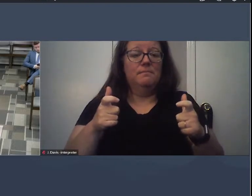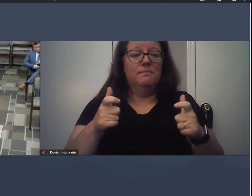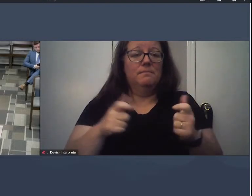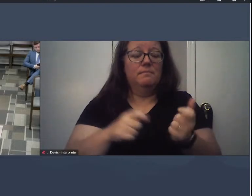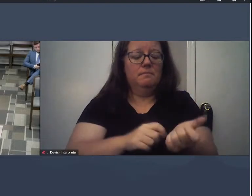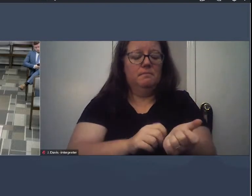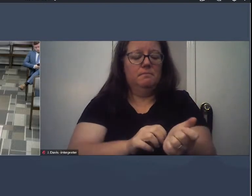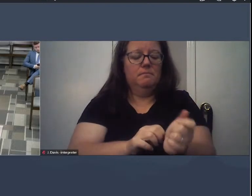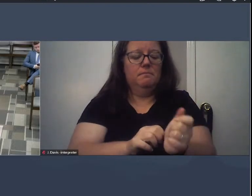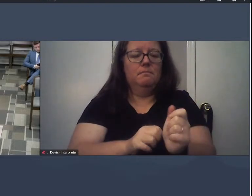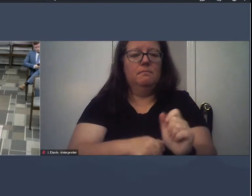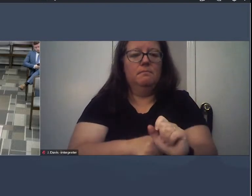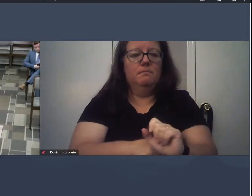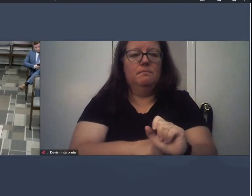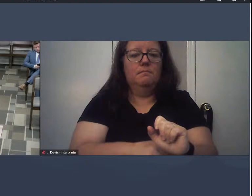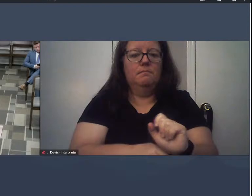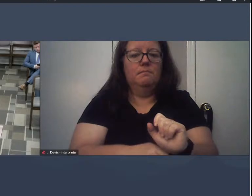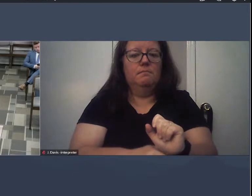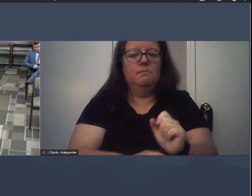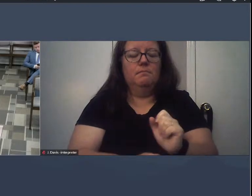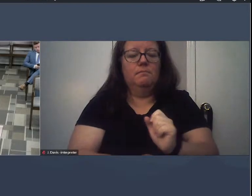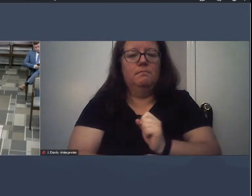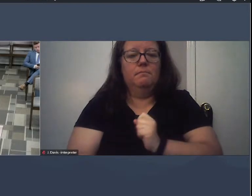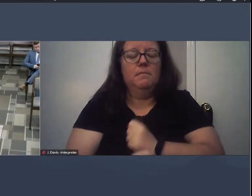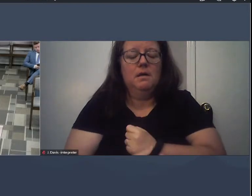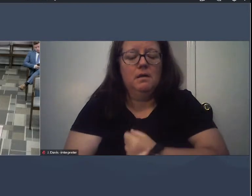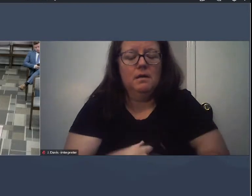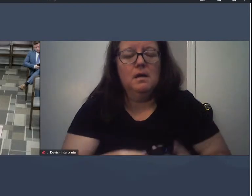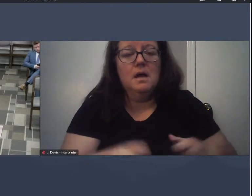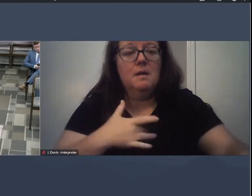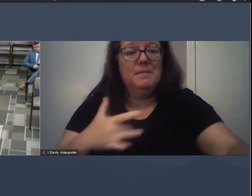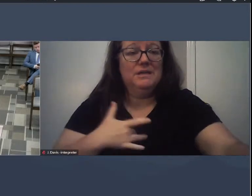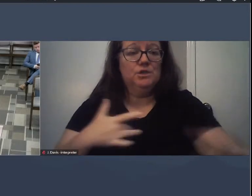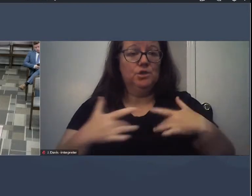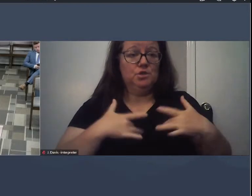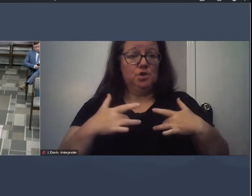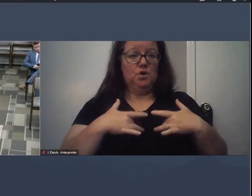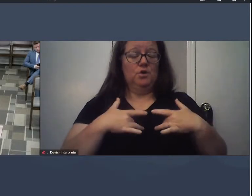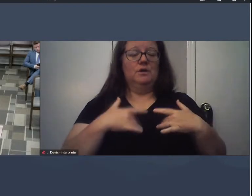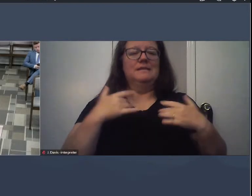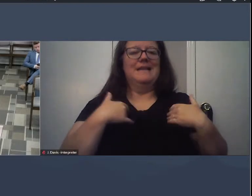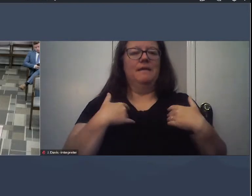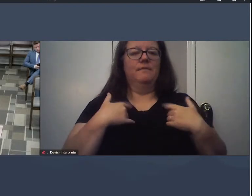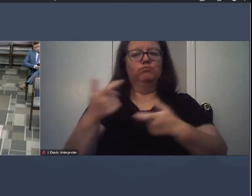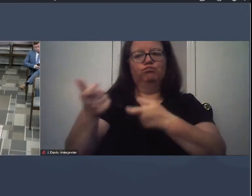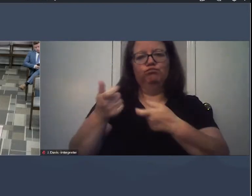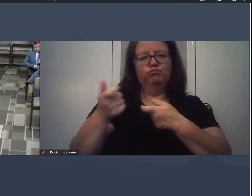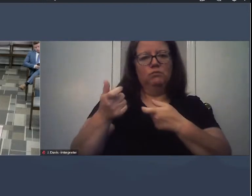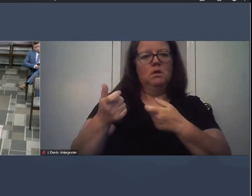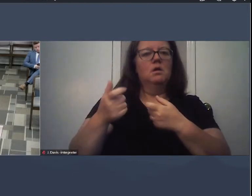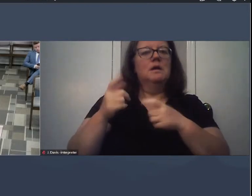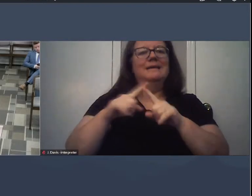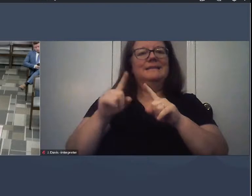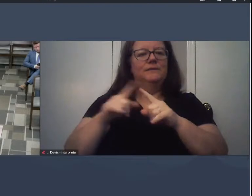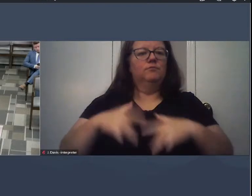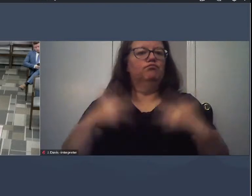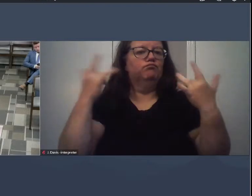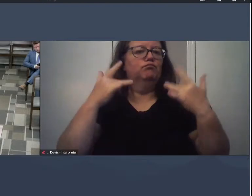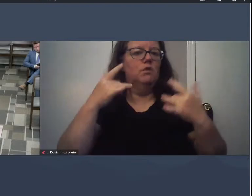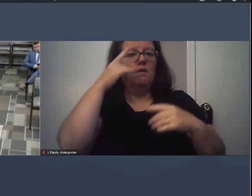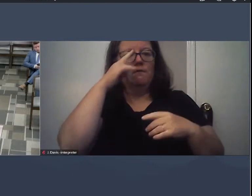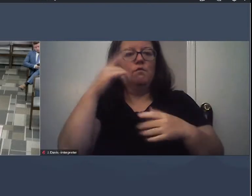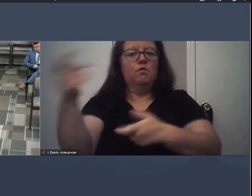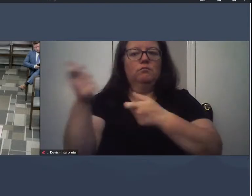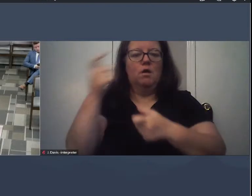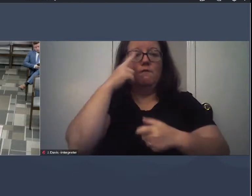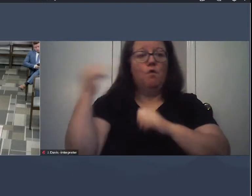riverside park that had amenities, programming, and attracted to all citizens in Memphis.